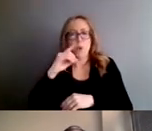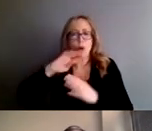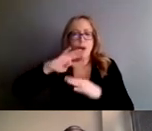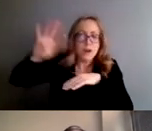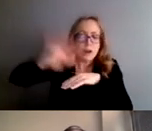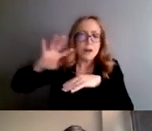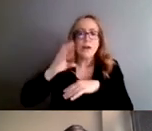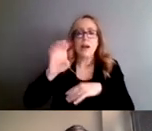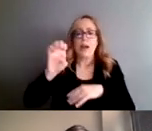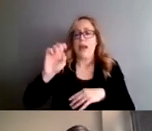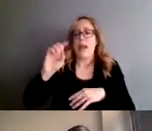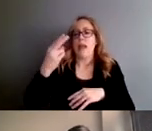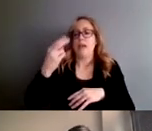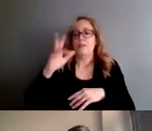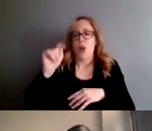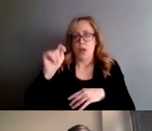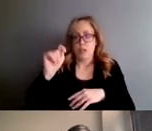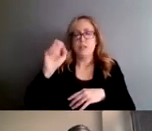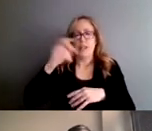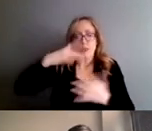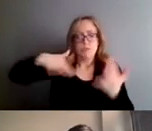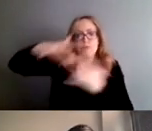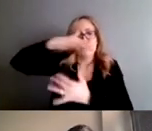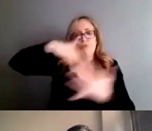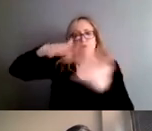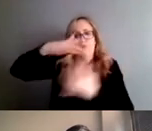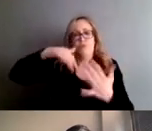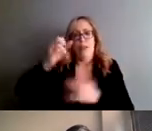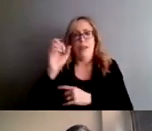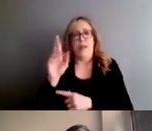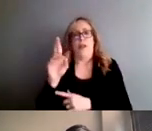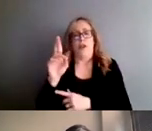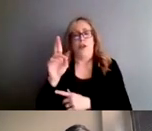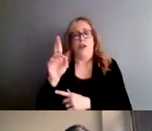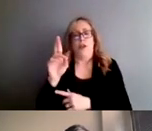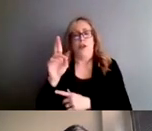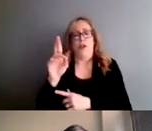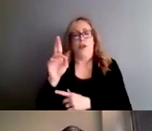air tank working. Next slide, please.